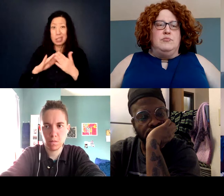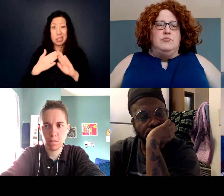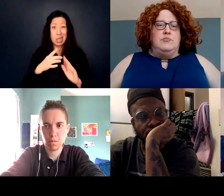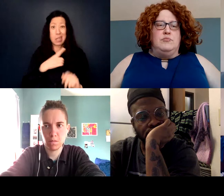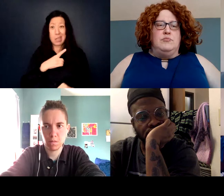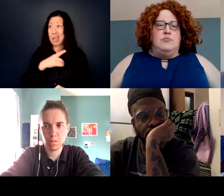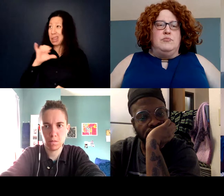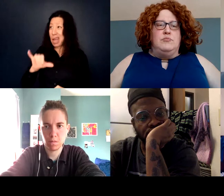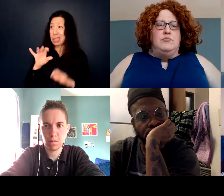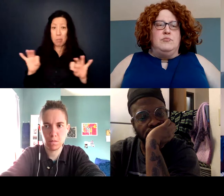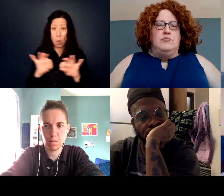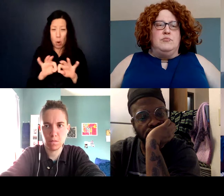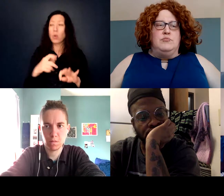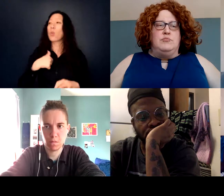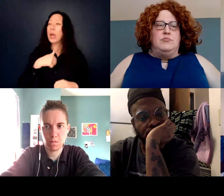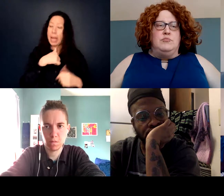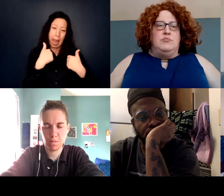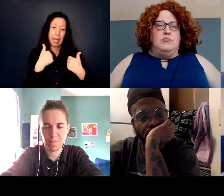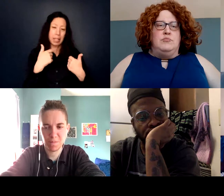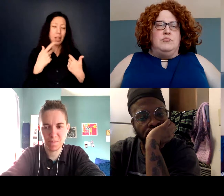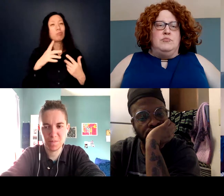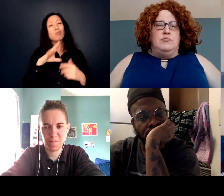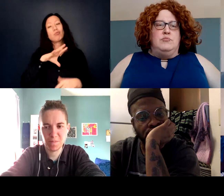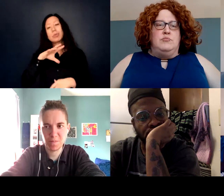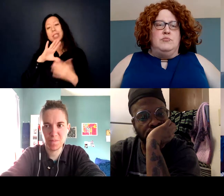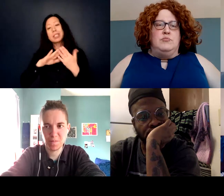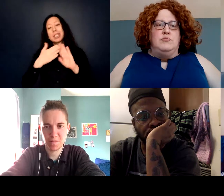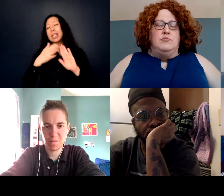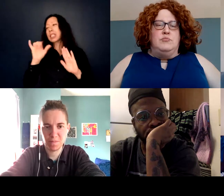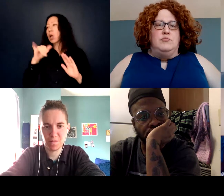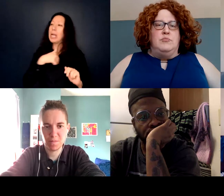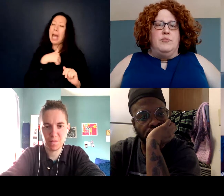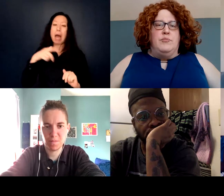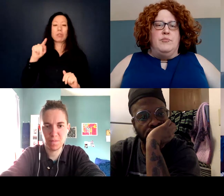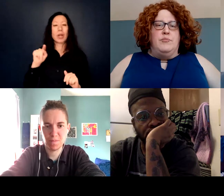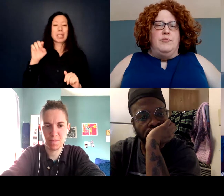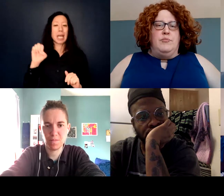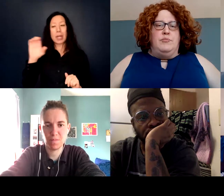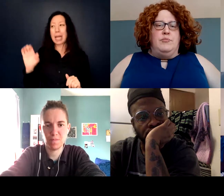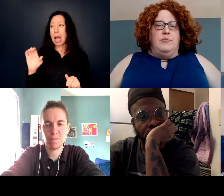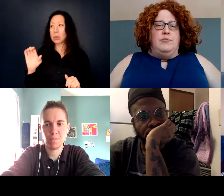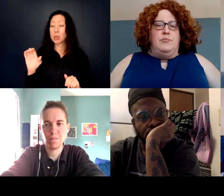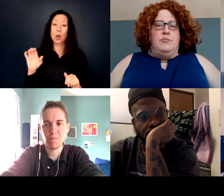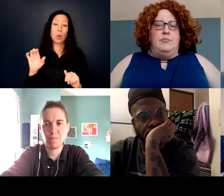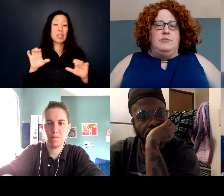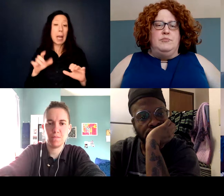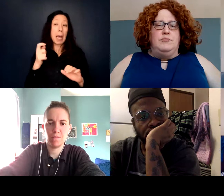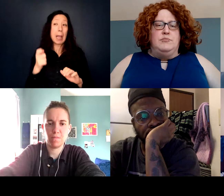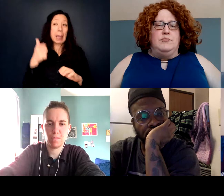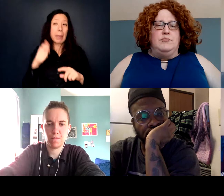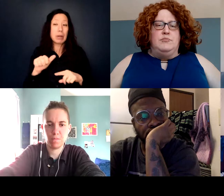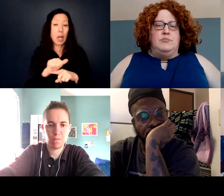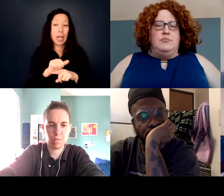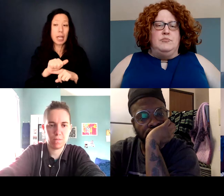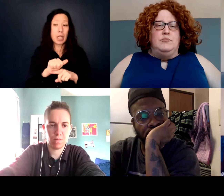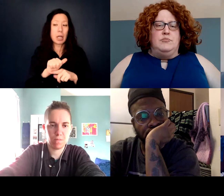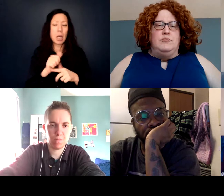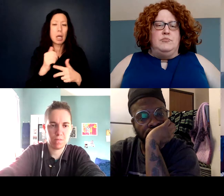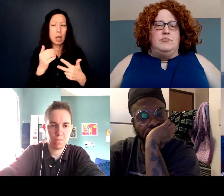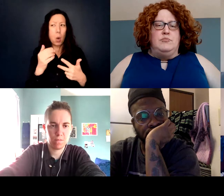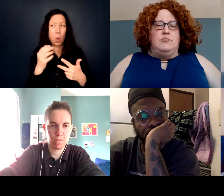a trans equity council, we've done a little bit of training, okay, what is next? And so like asking the trainer, like, how do